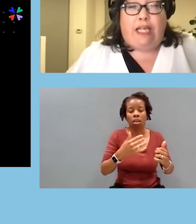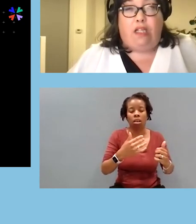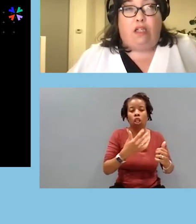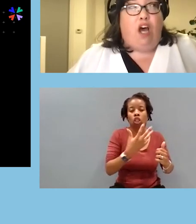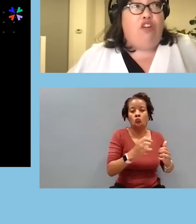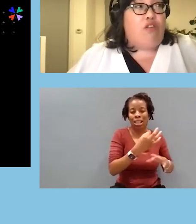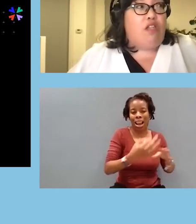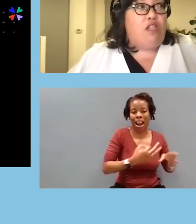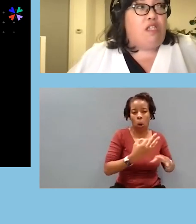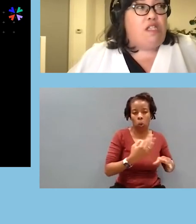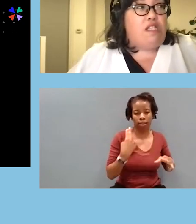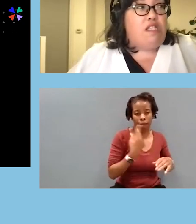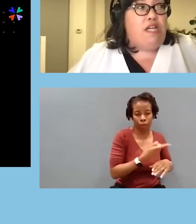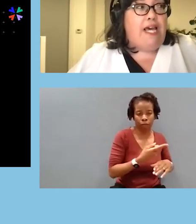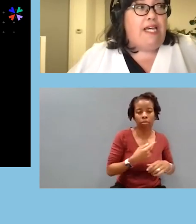be allocated